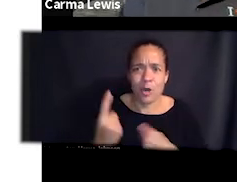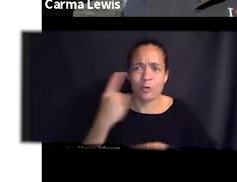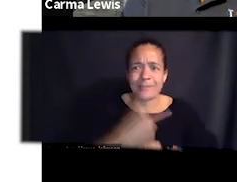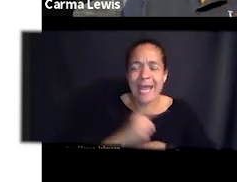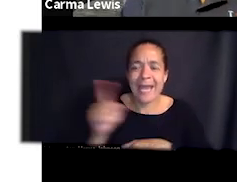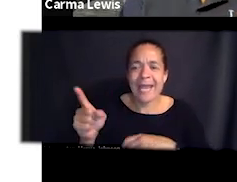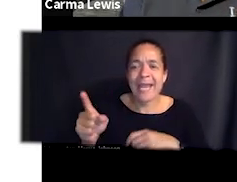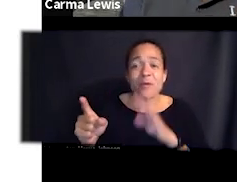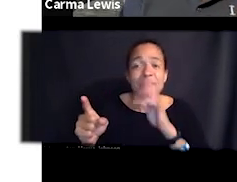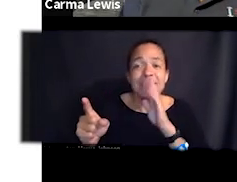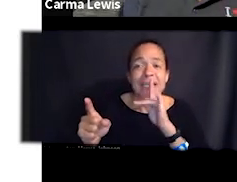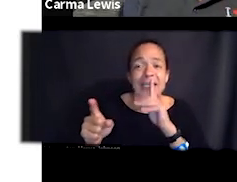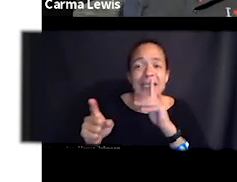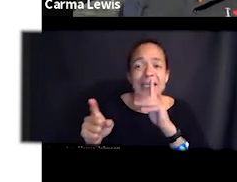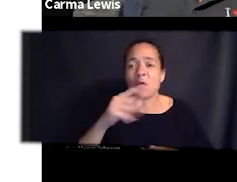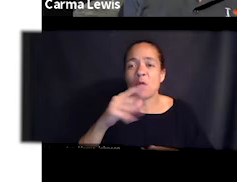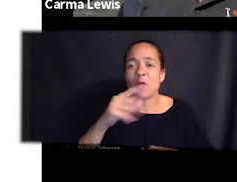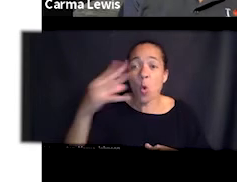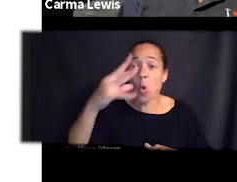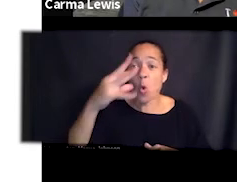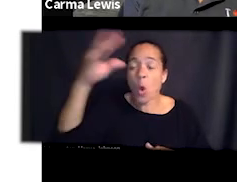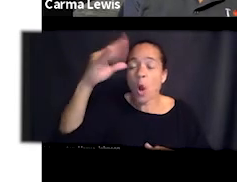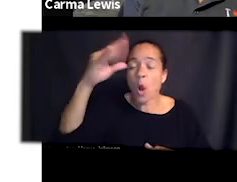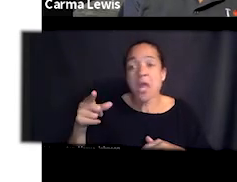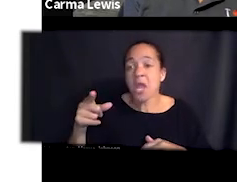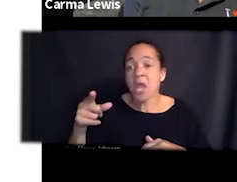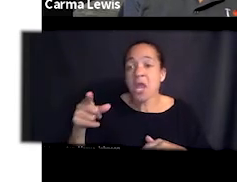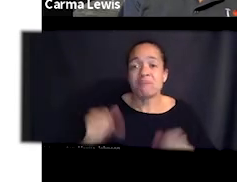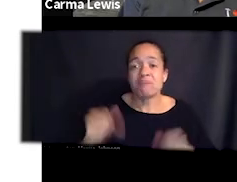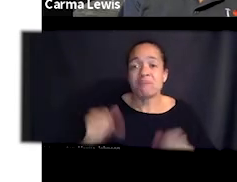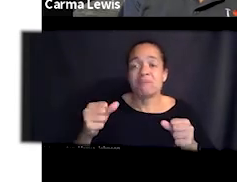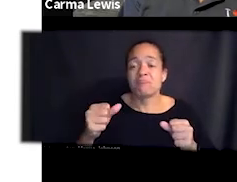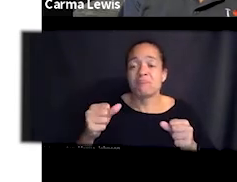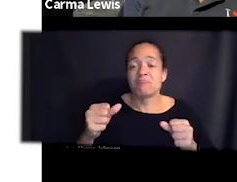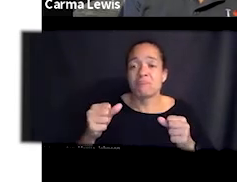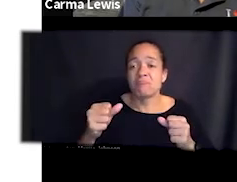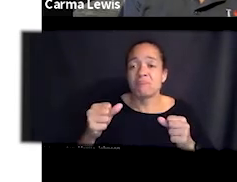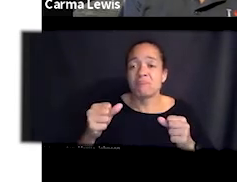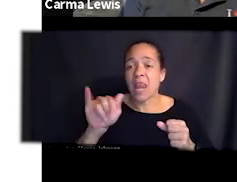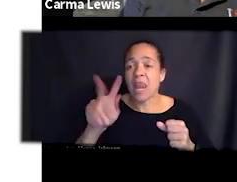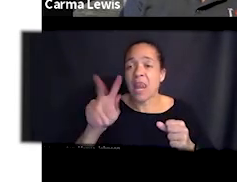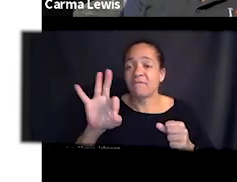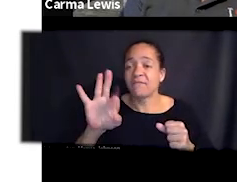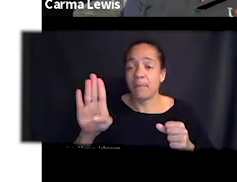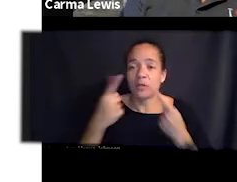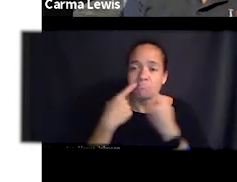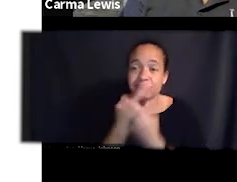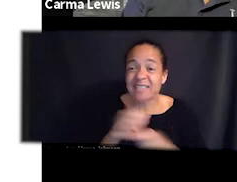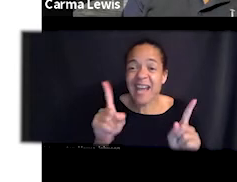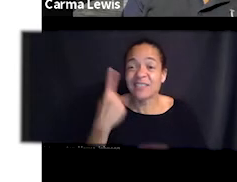as he spoke. But he did a Facebook Live announcing that there would be a $1